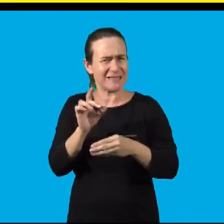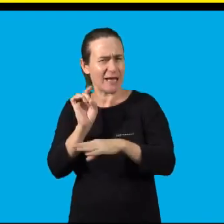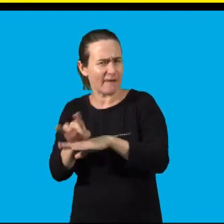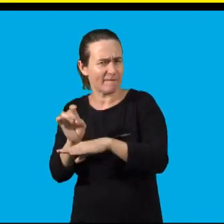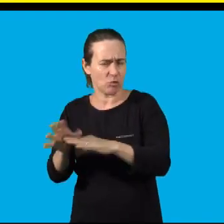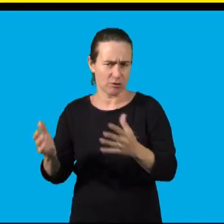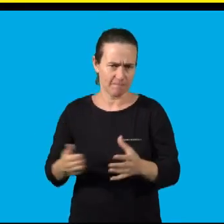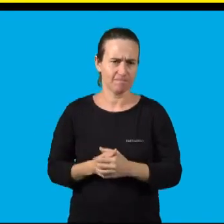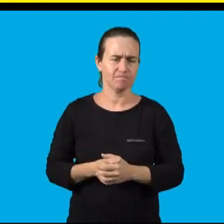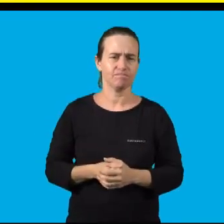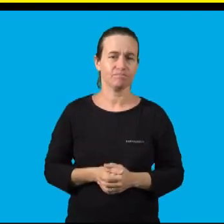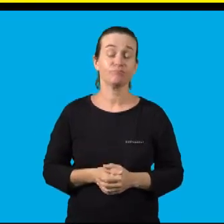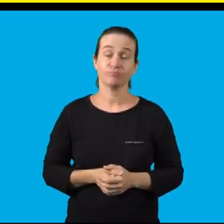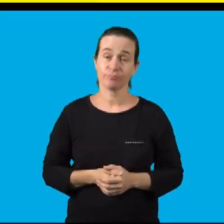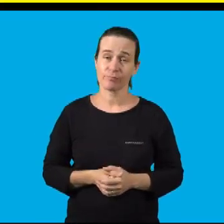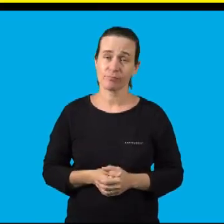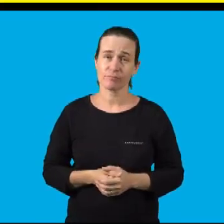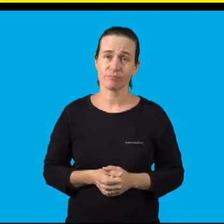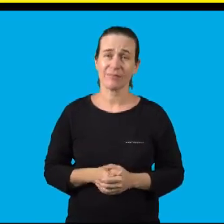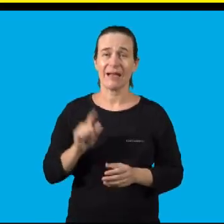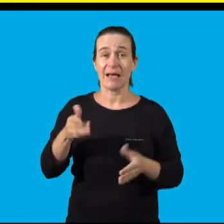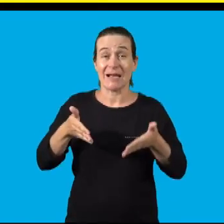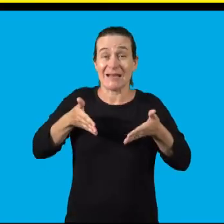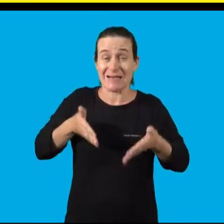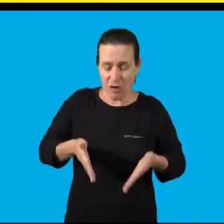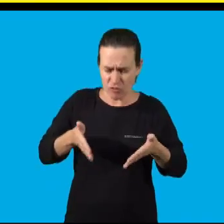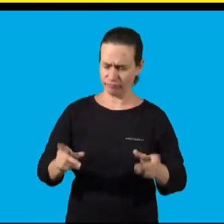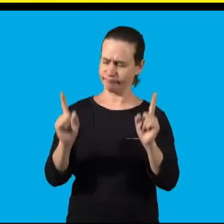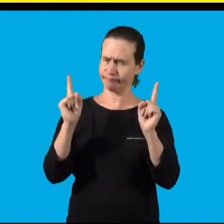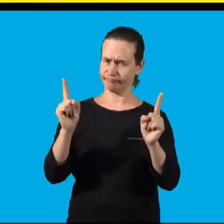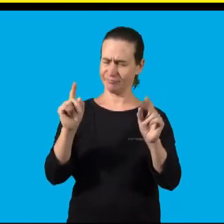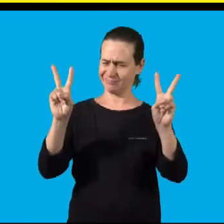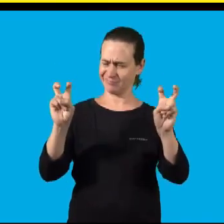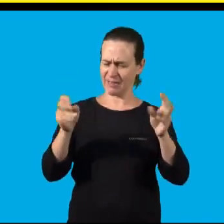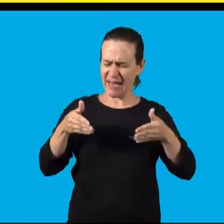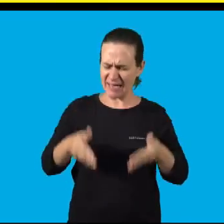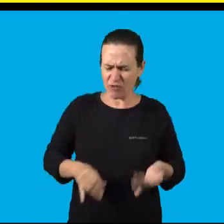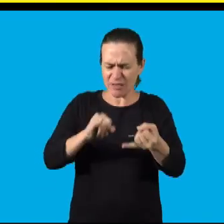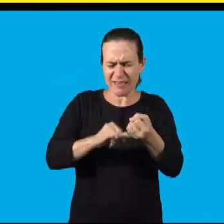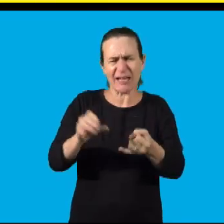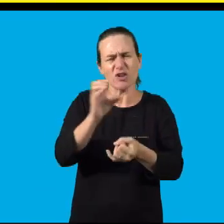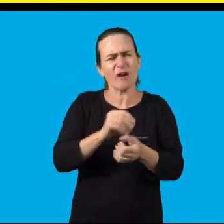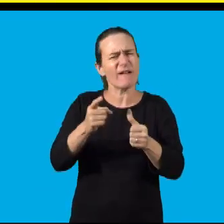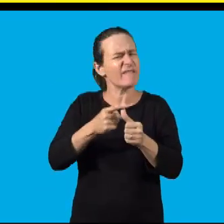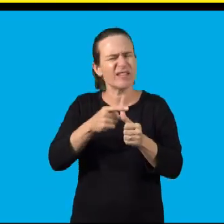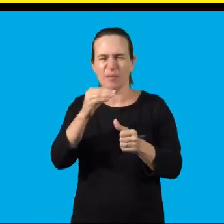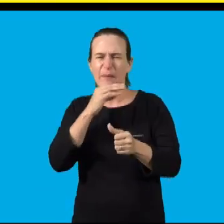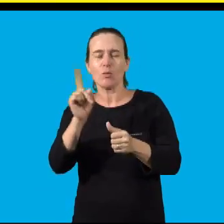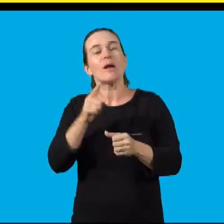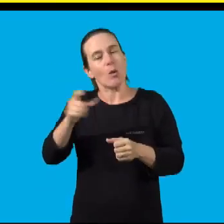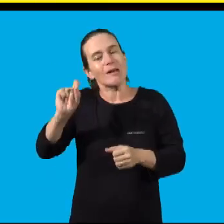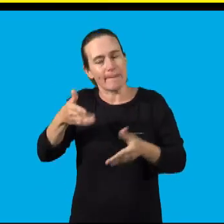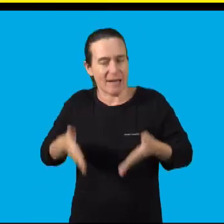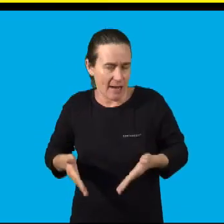Then, the current state of affairs refers to what is presently happening. In